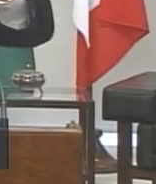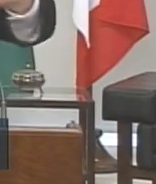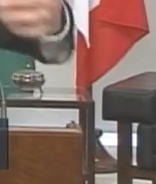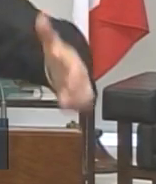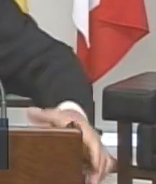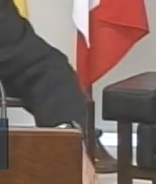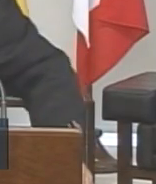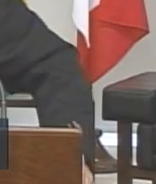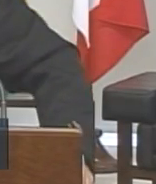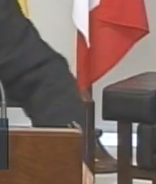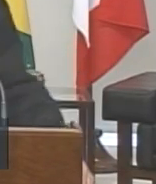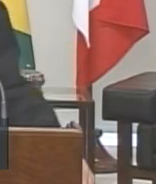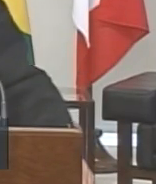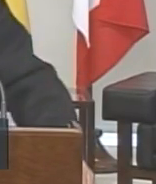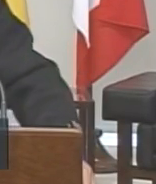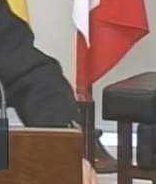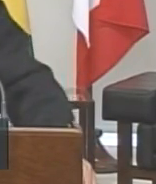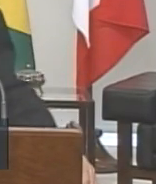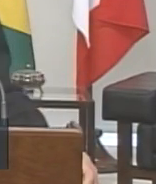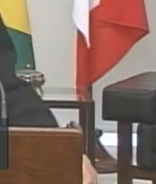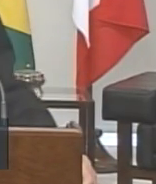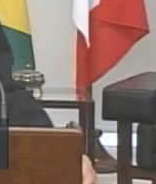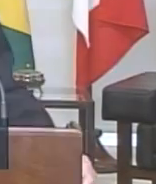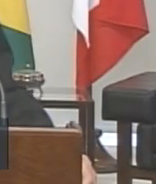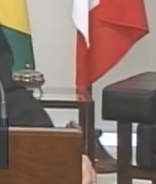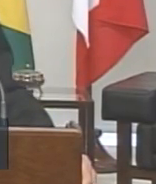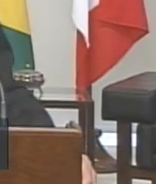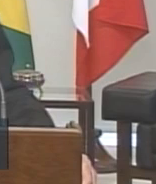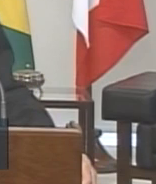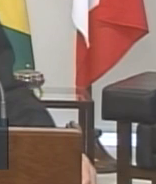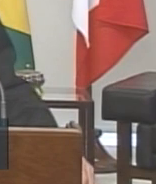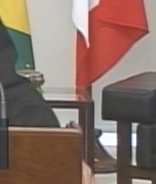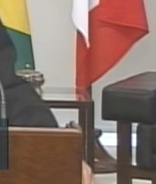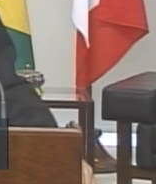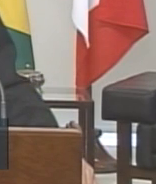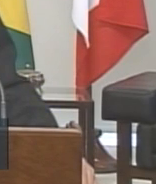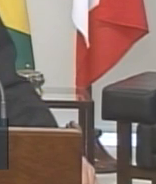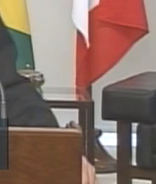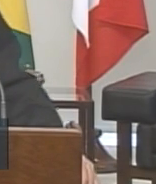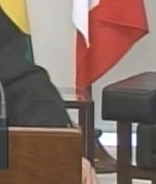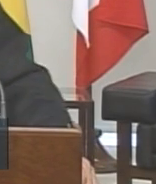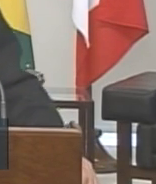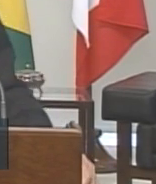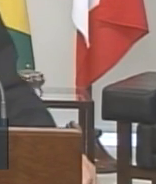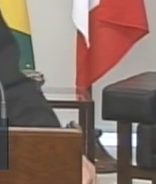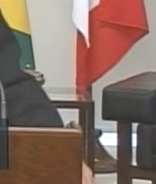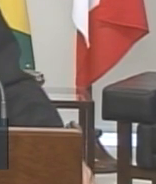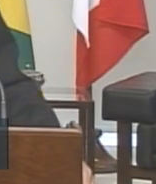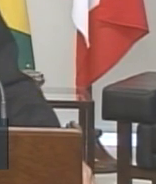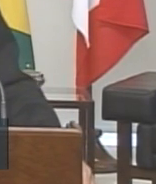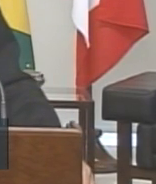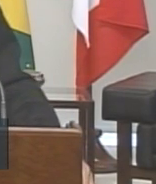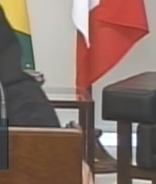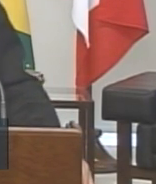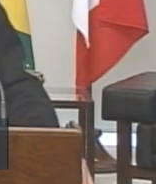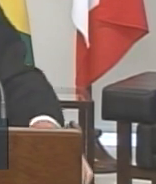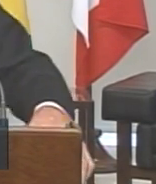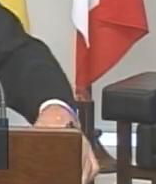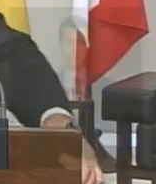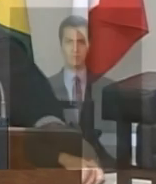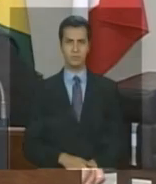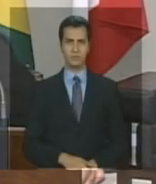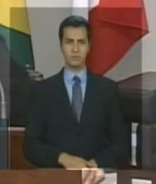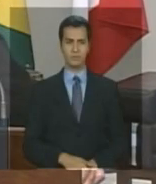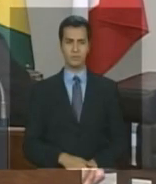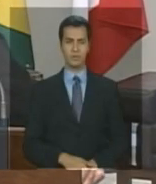the educational experience in the institutions. We're very fortunate to have extremely strong universities and colleges in Canada. O